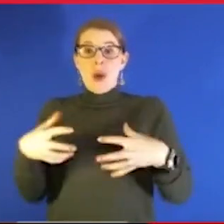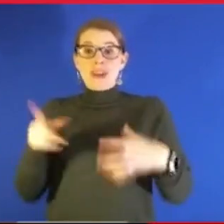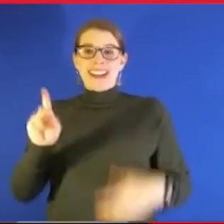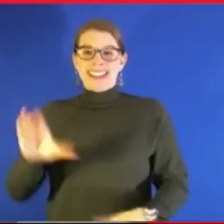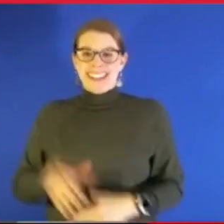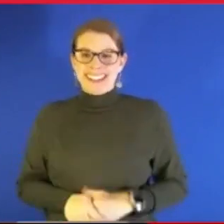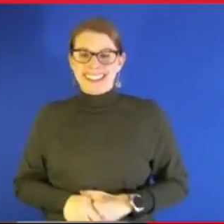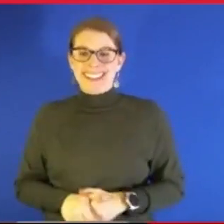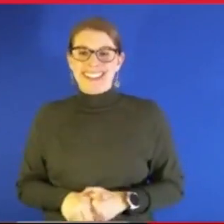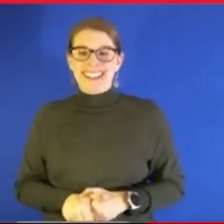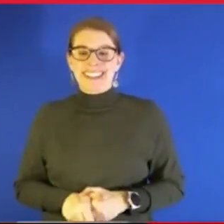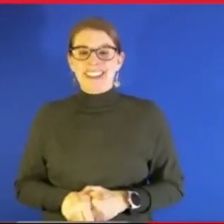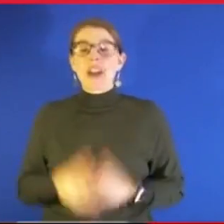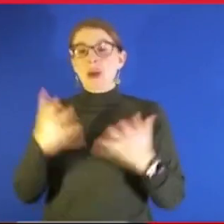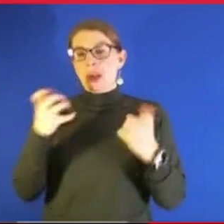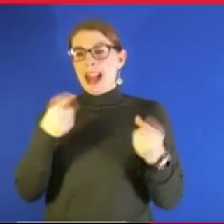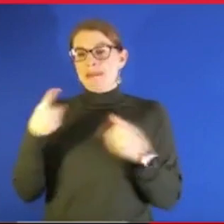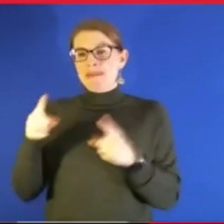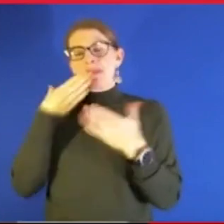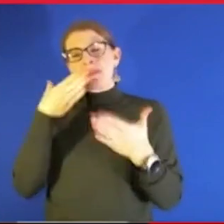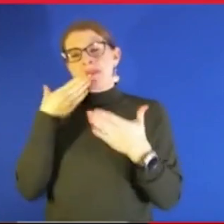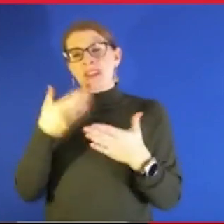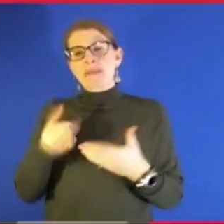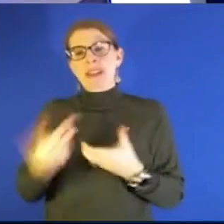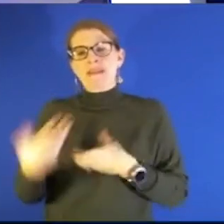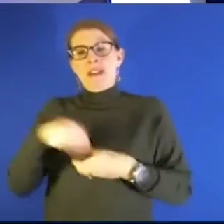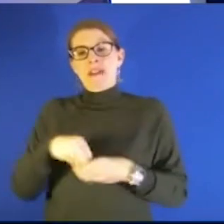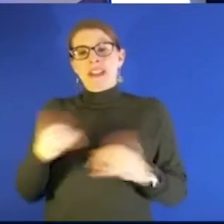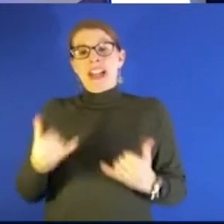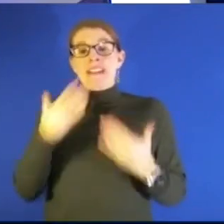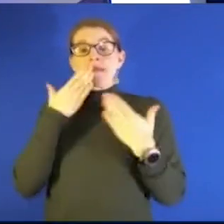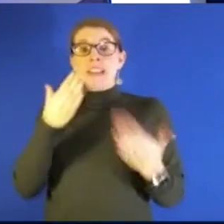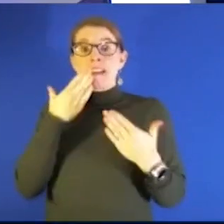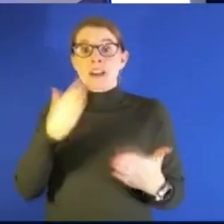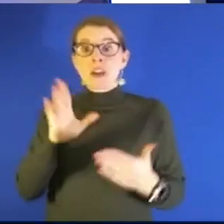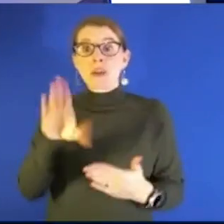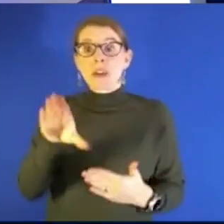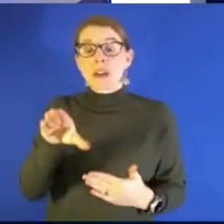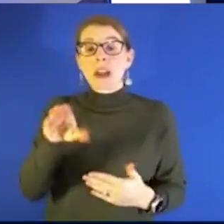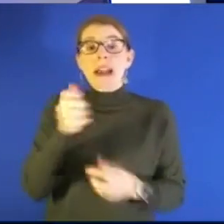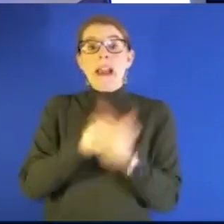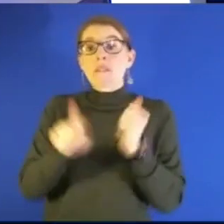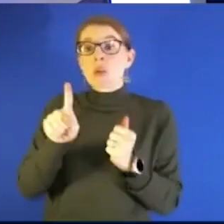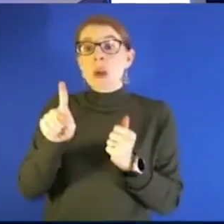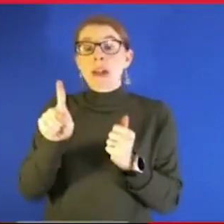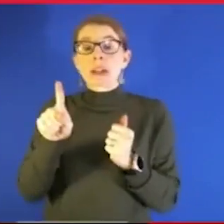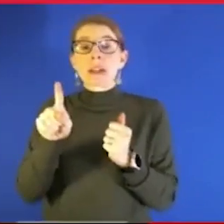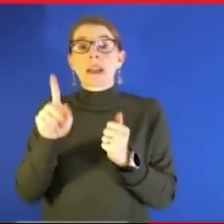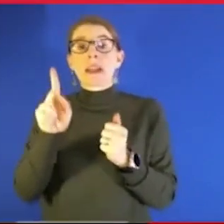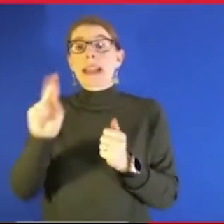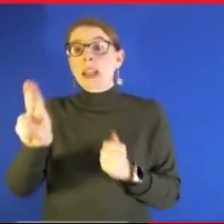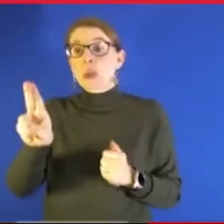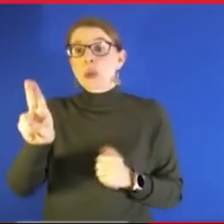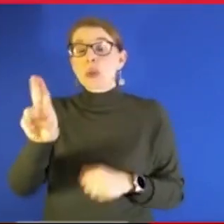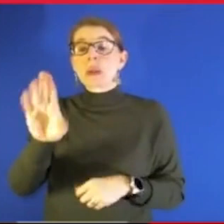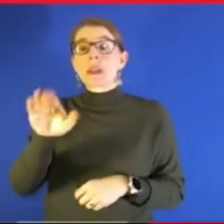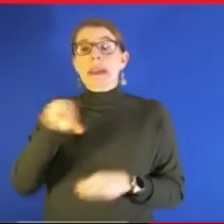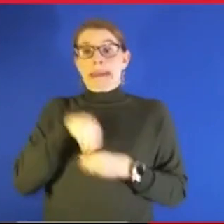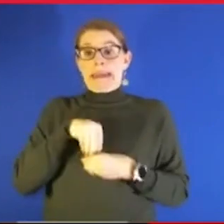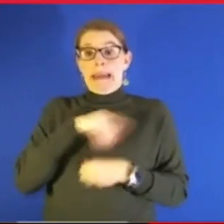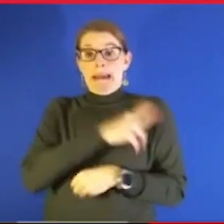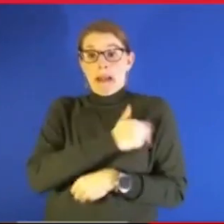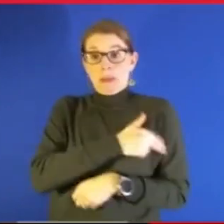happen. Thank you for letting me be a part of today, too. And thank you, by the way, to everyone at KU inside the